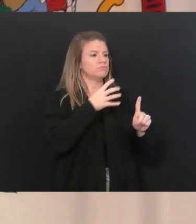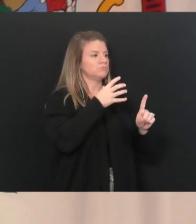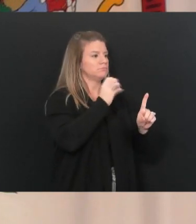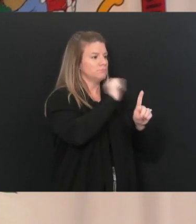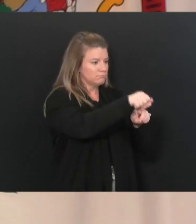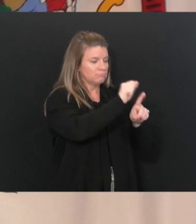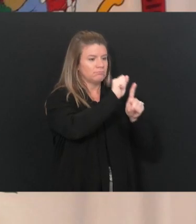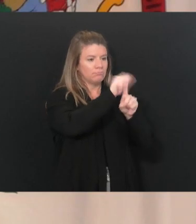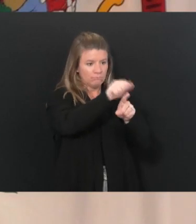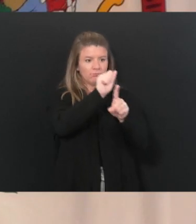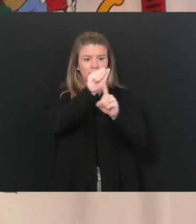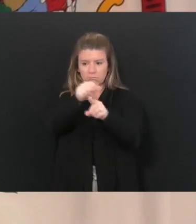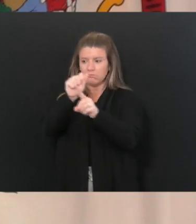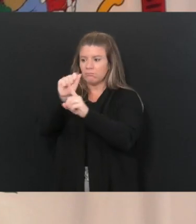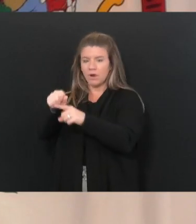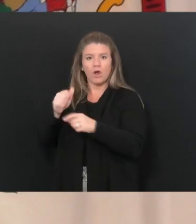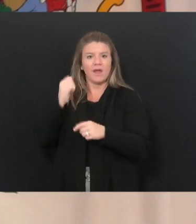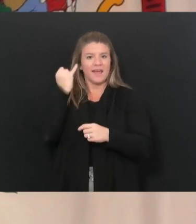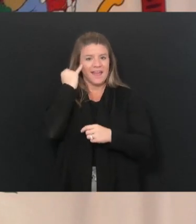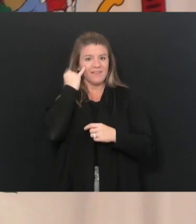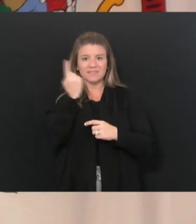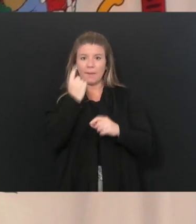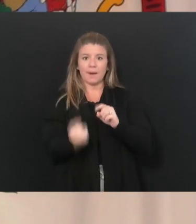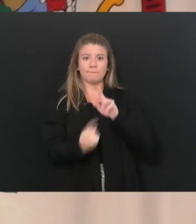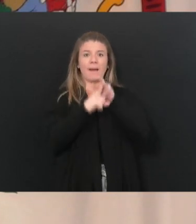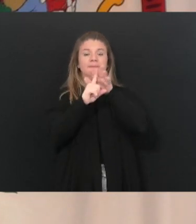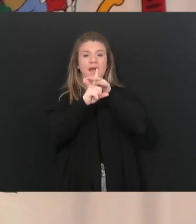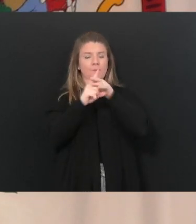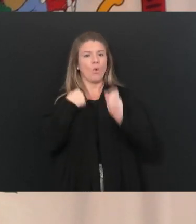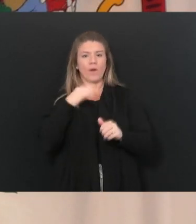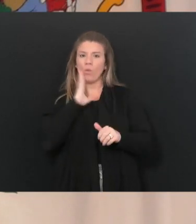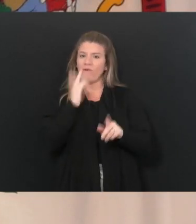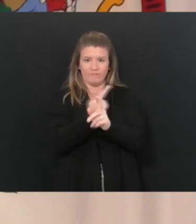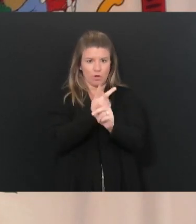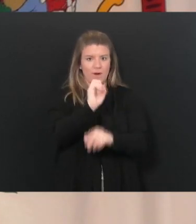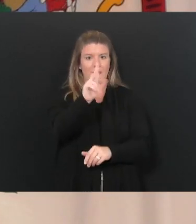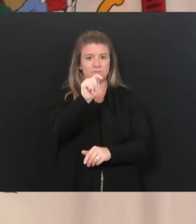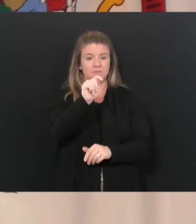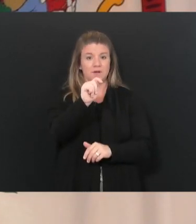every single barrier as we go with every report we